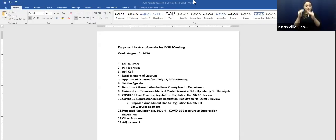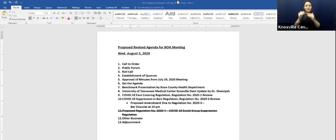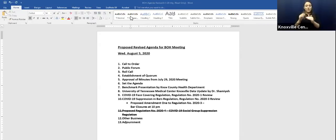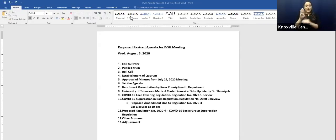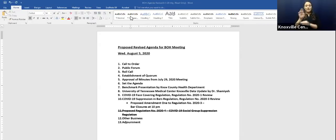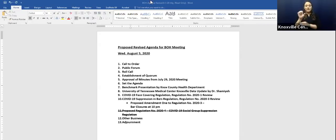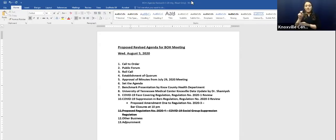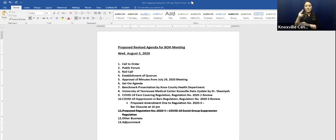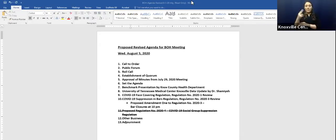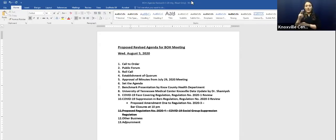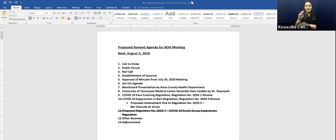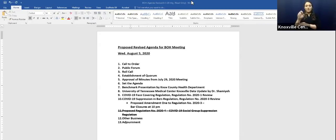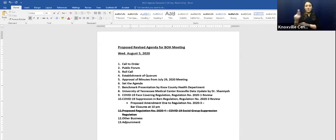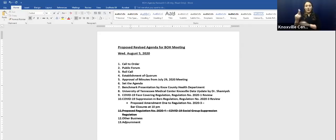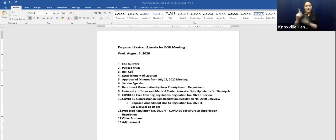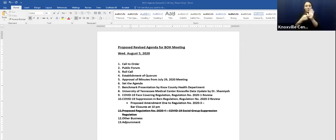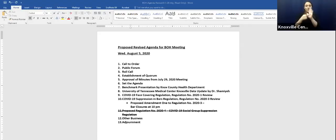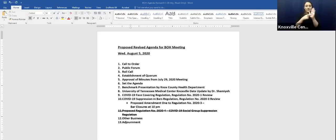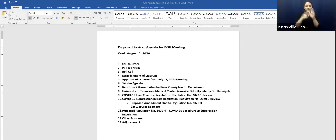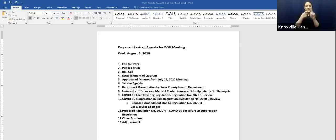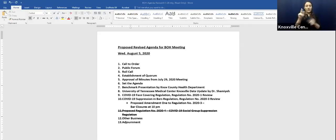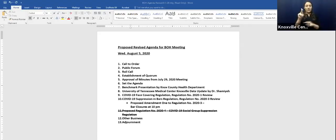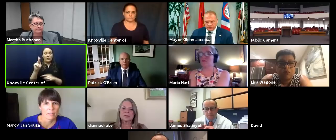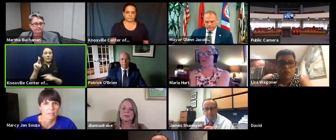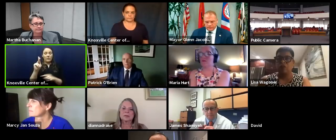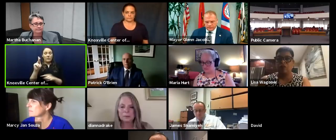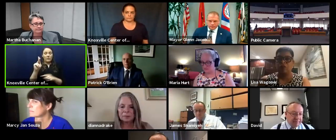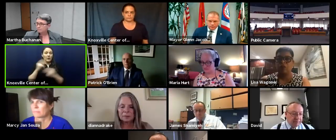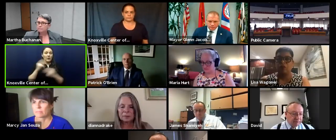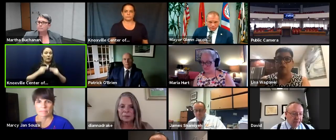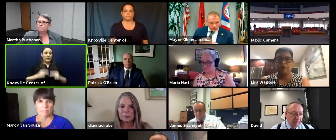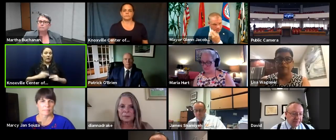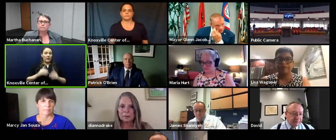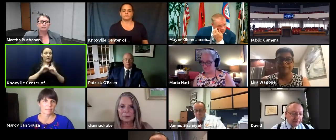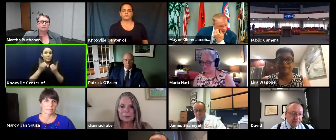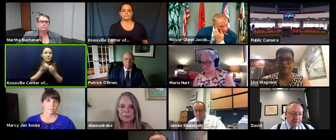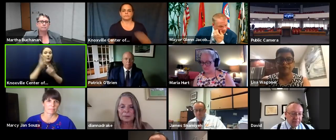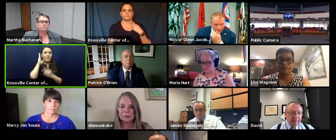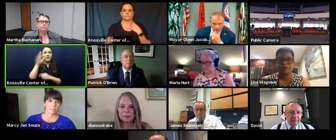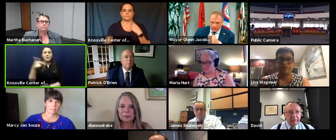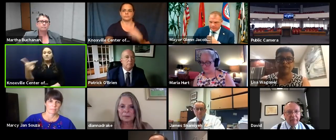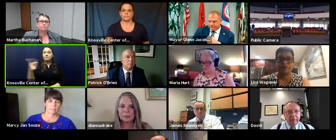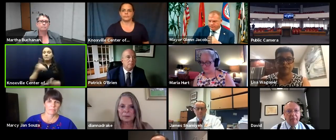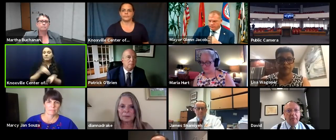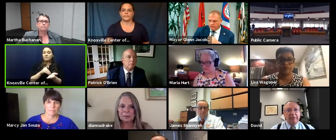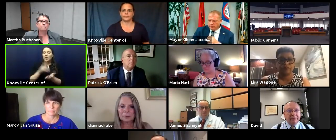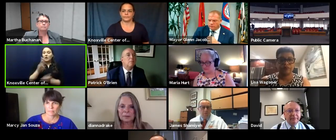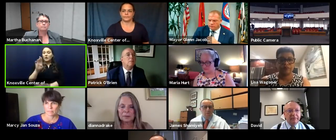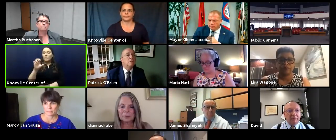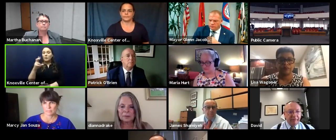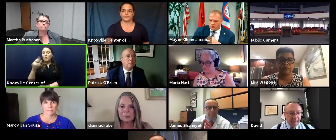presentation by Knox County Health Department, and I'll turn this over to Dr. Buchanan at this time.